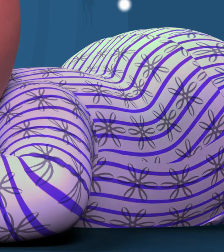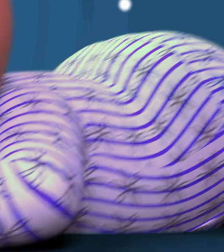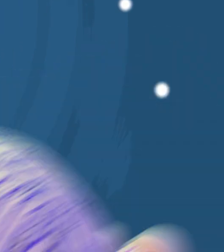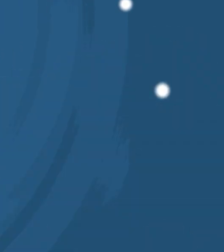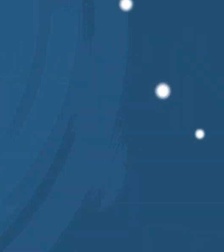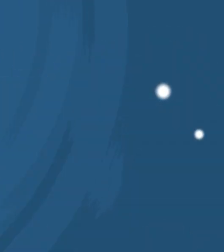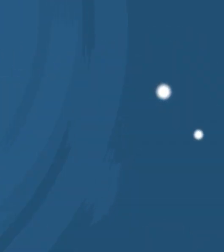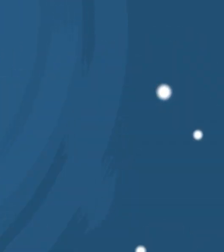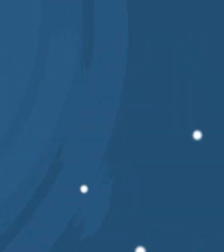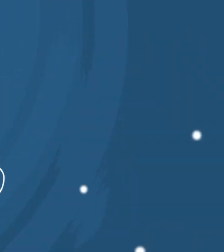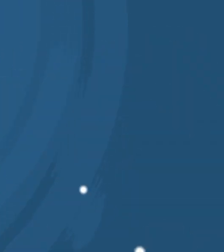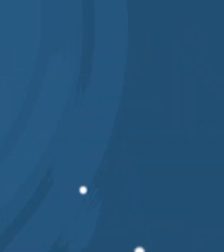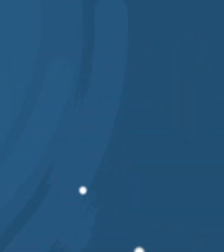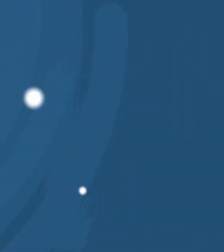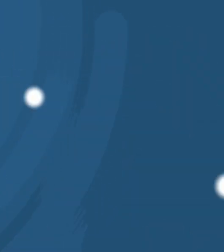Baby Angel